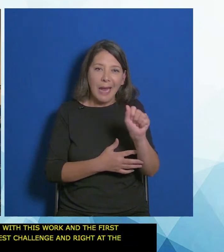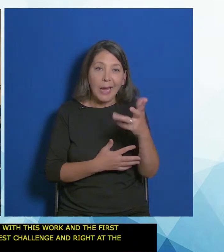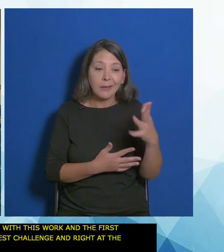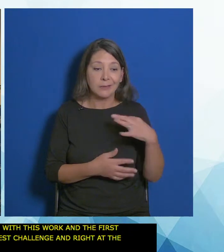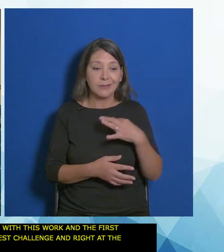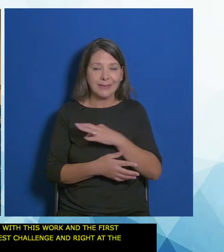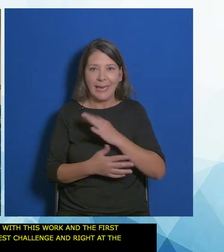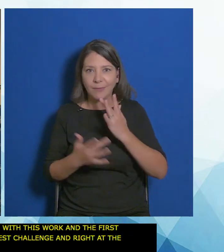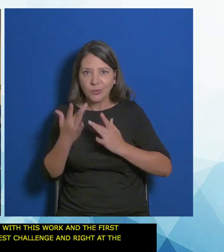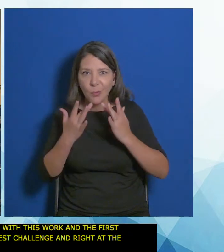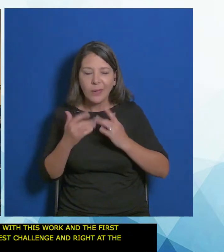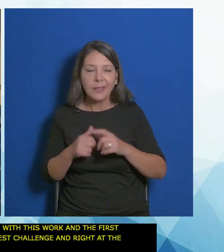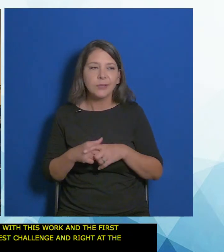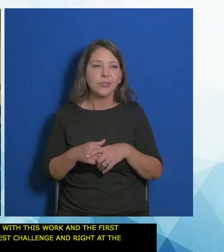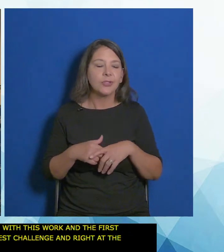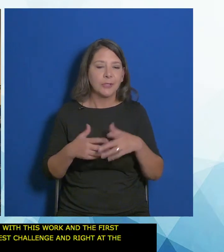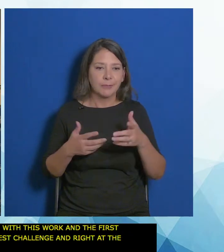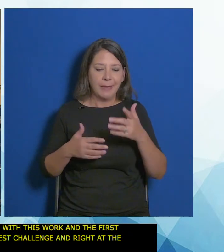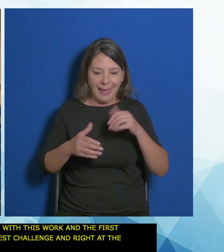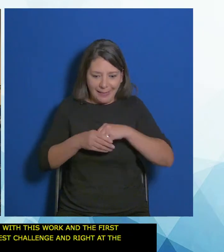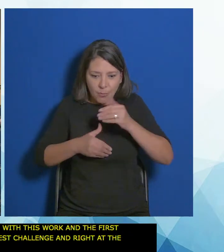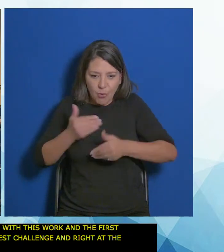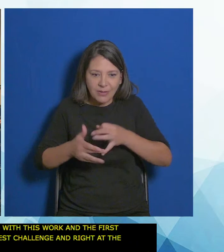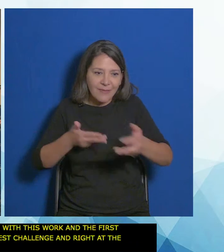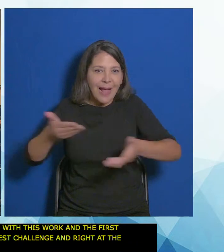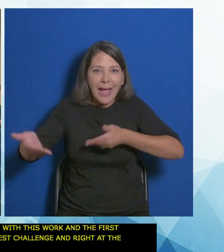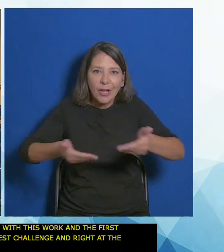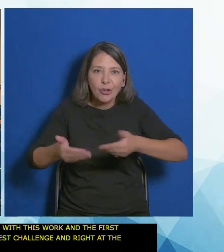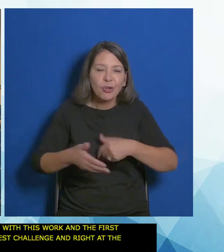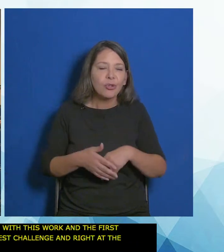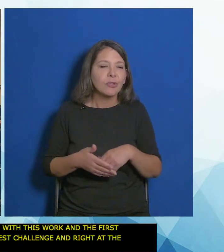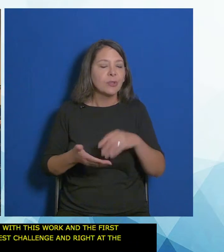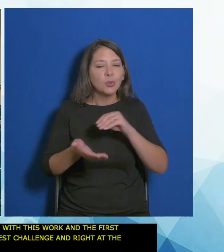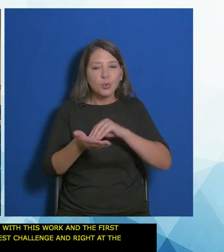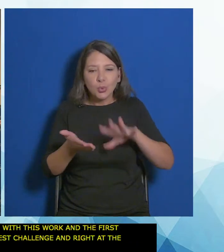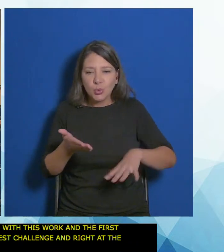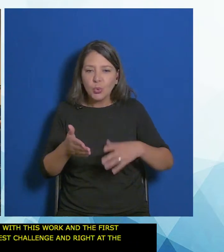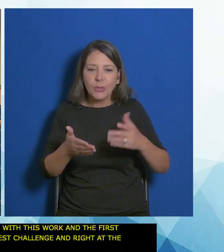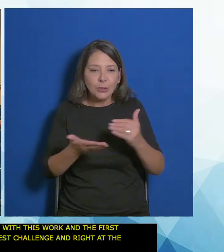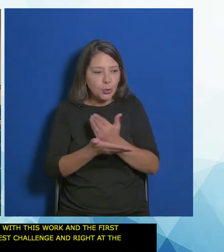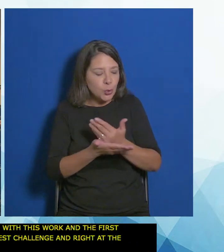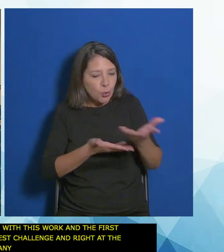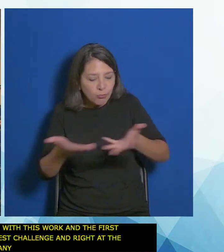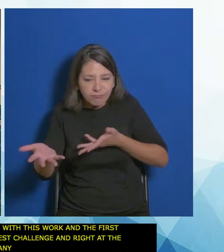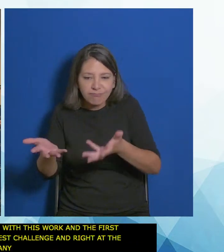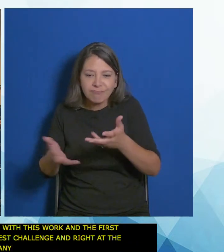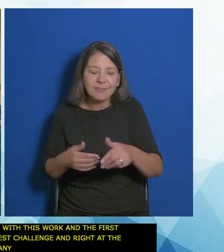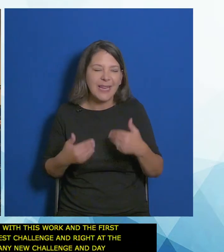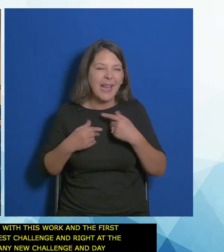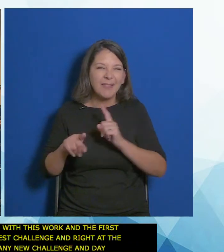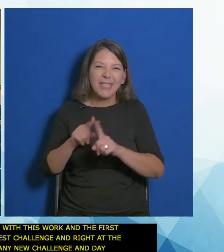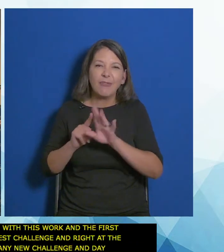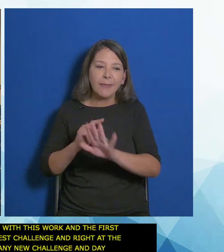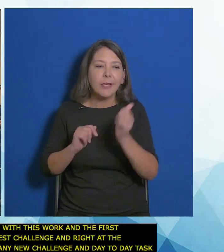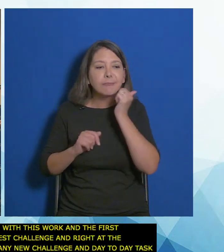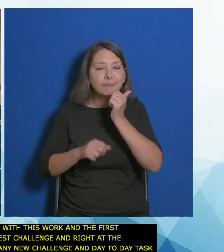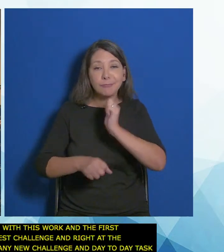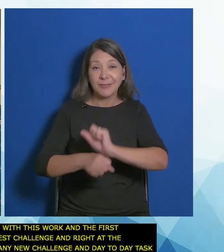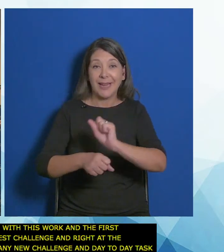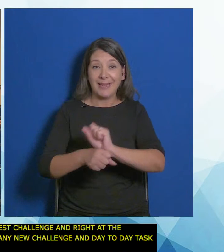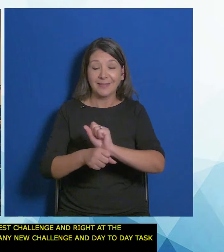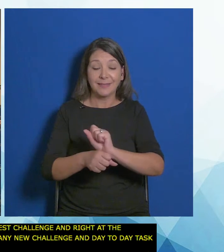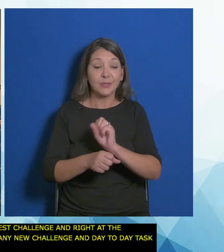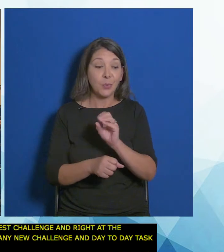shortages, hiring, new students enrolling, and day-to-day tasks that they were doing. The LEAs simply did not